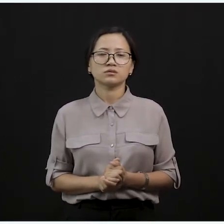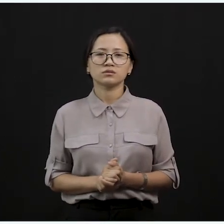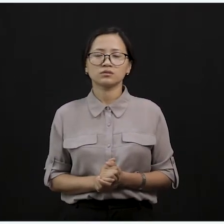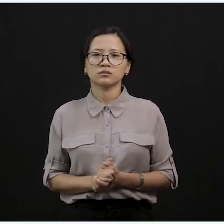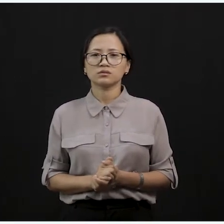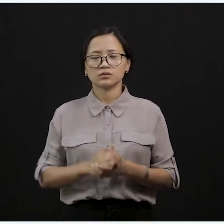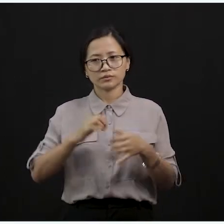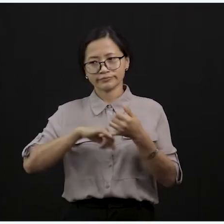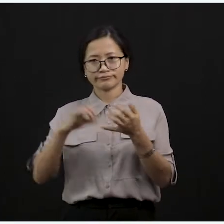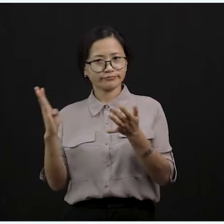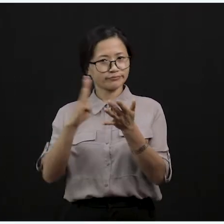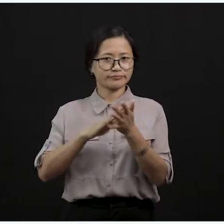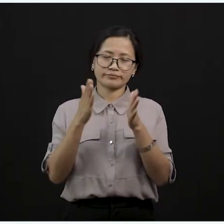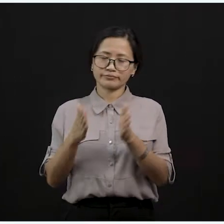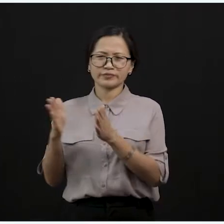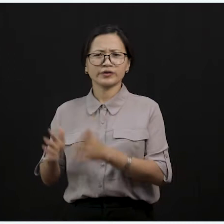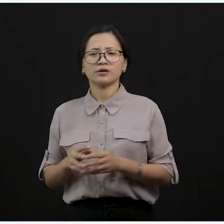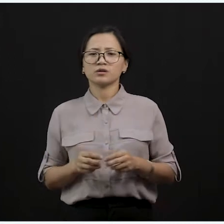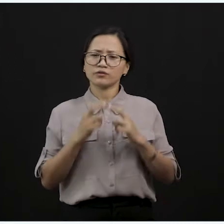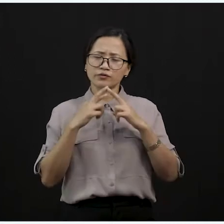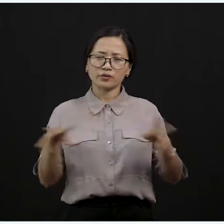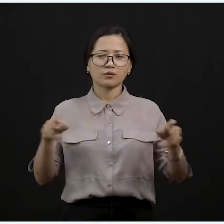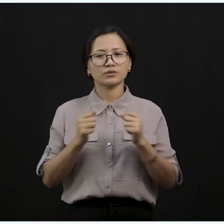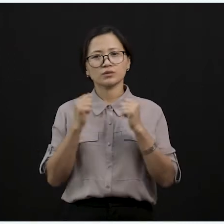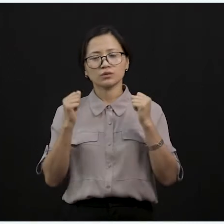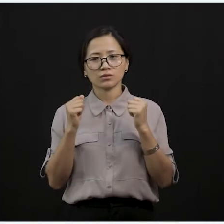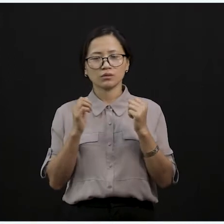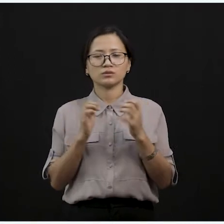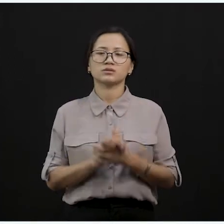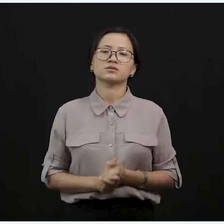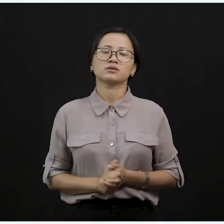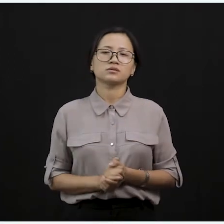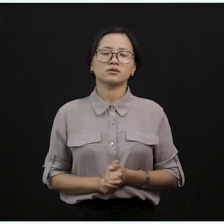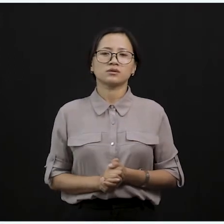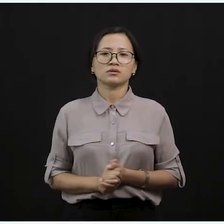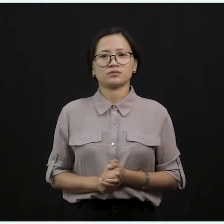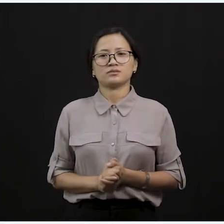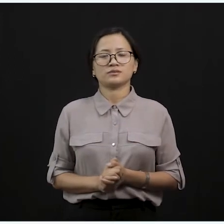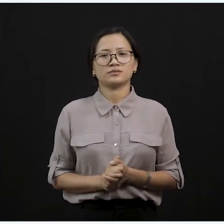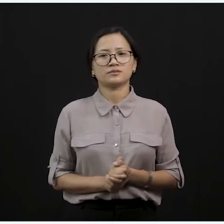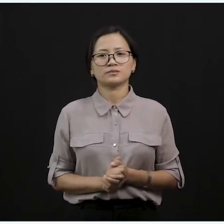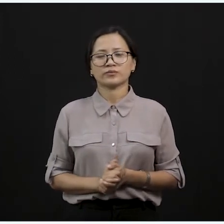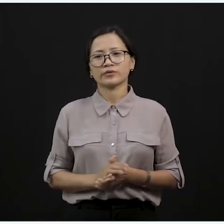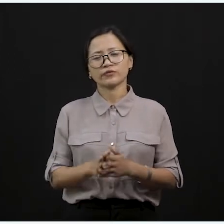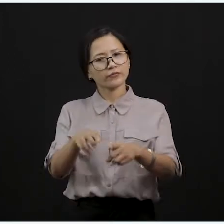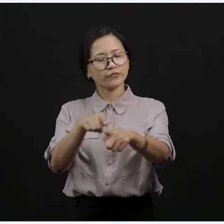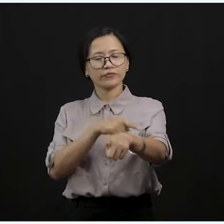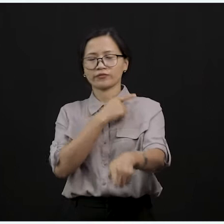in the winter season, it will be very cold, right? It will be very cold. And it will be very